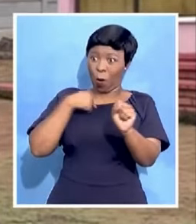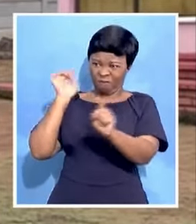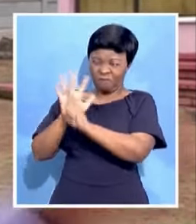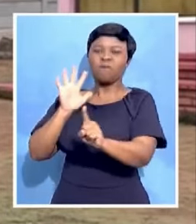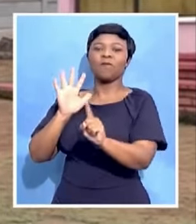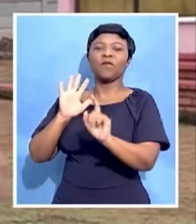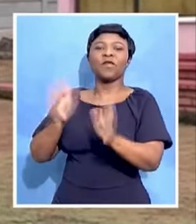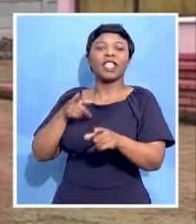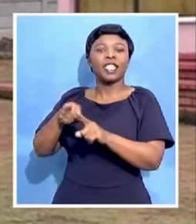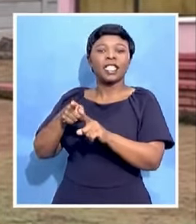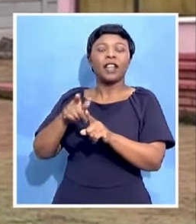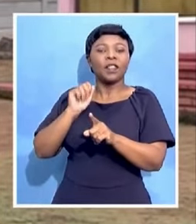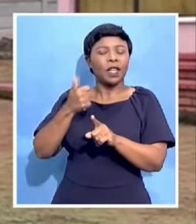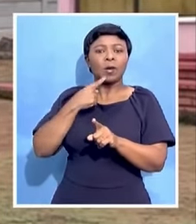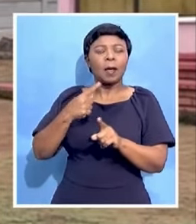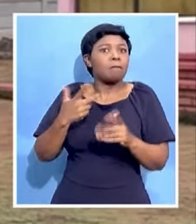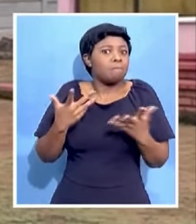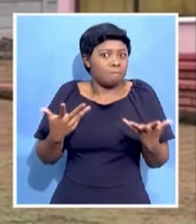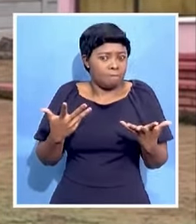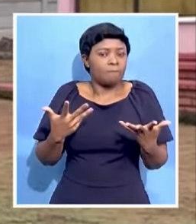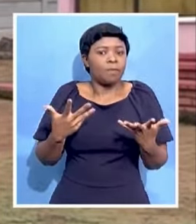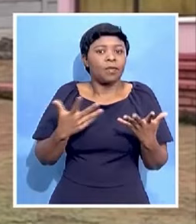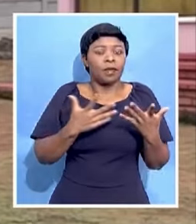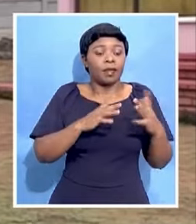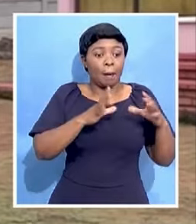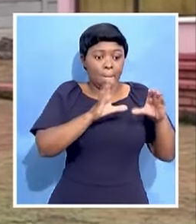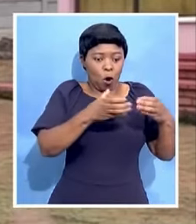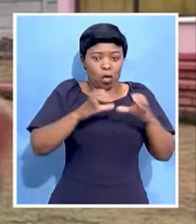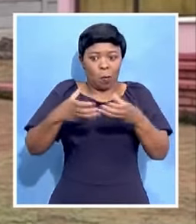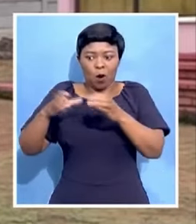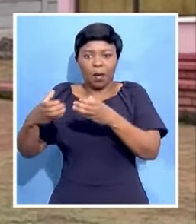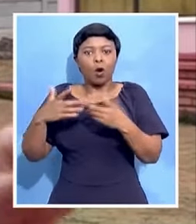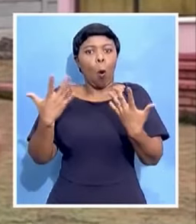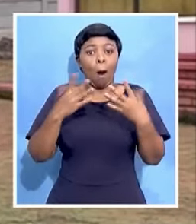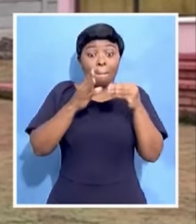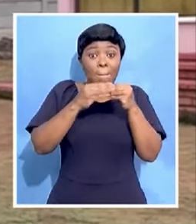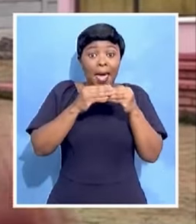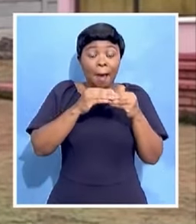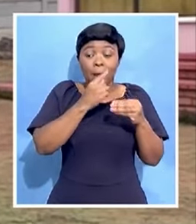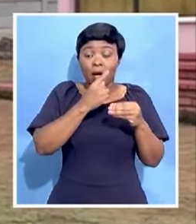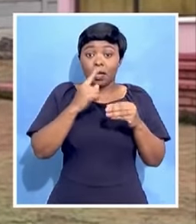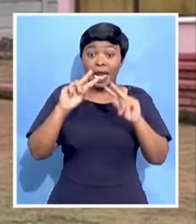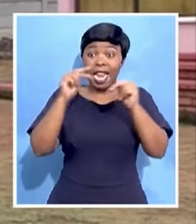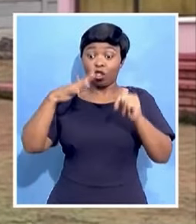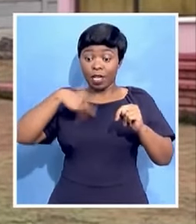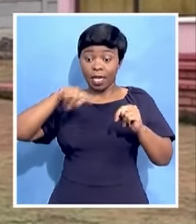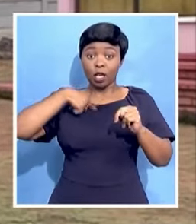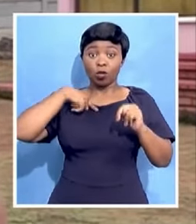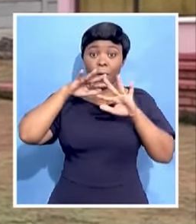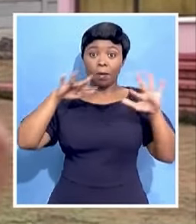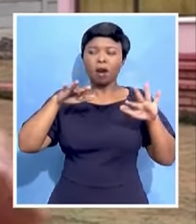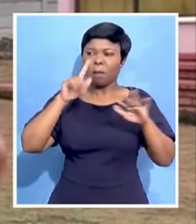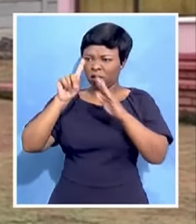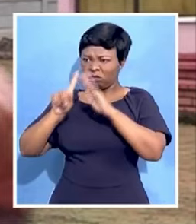every branch, every member of our nation must go to the police station and hand themselves over